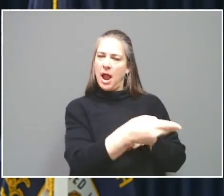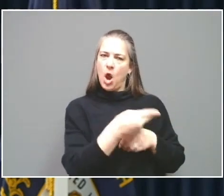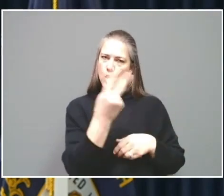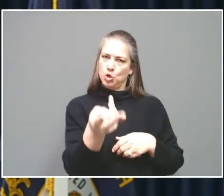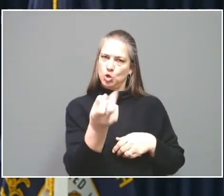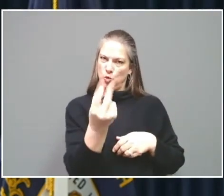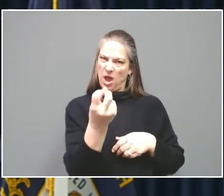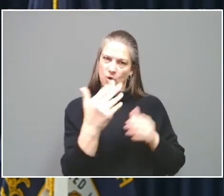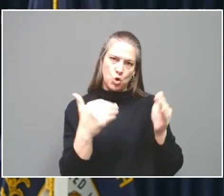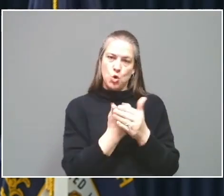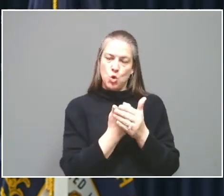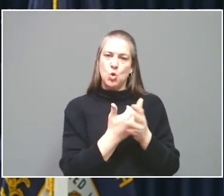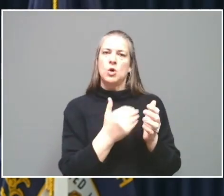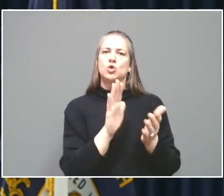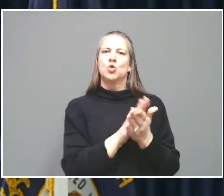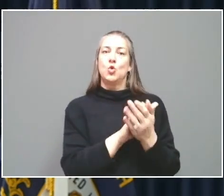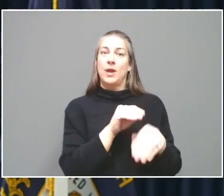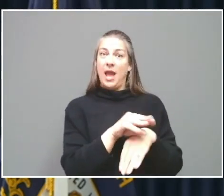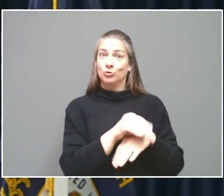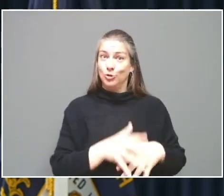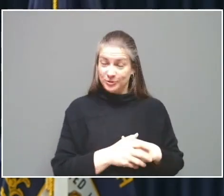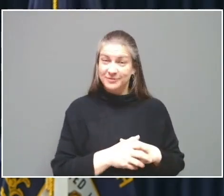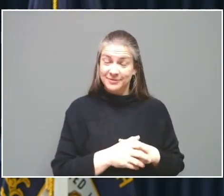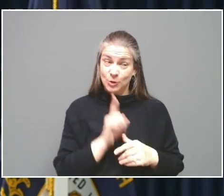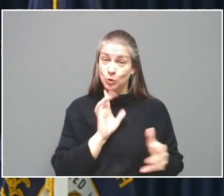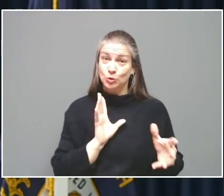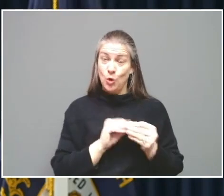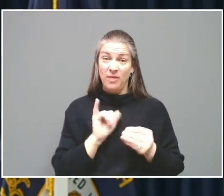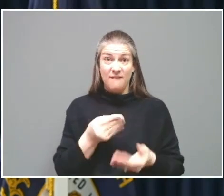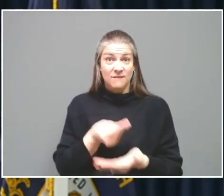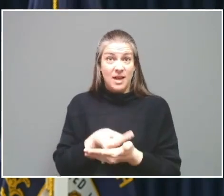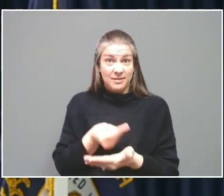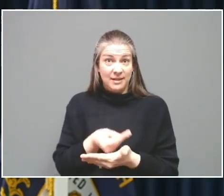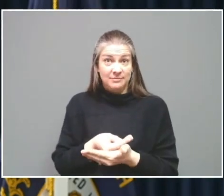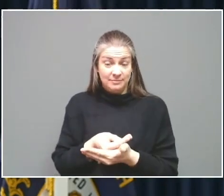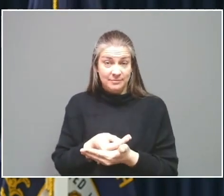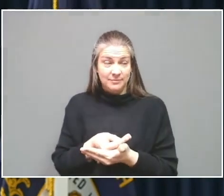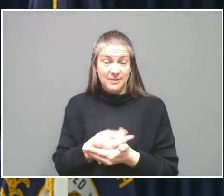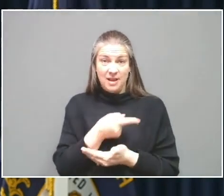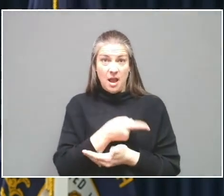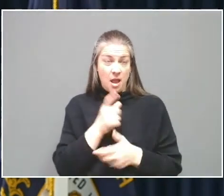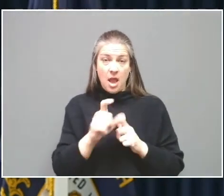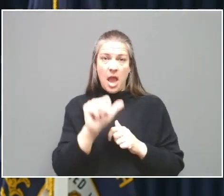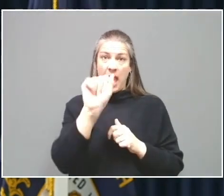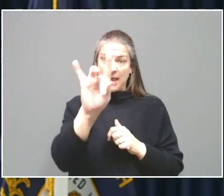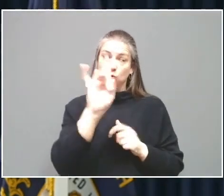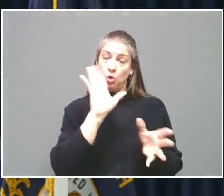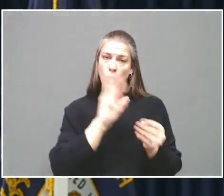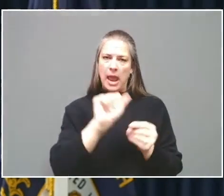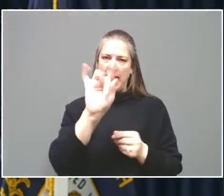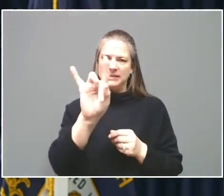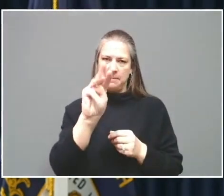school counselors. So in total, this funding surpasses $18 million and is going to